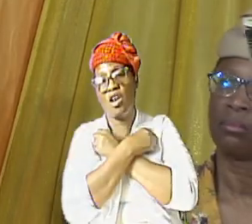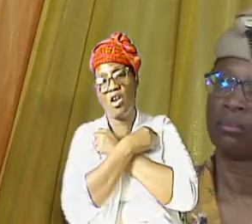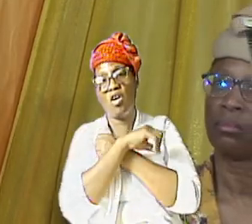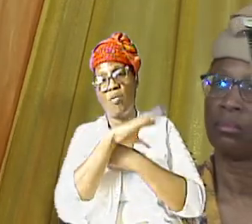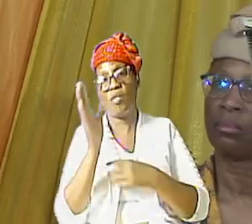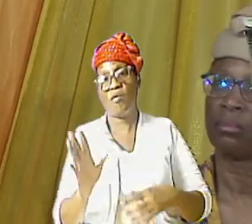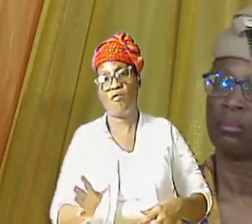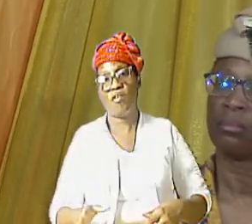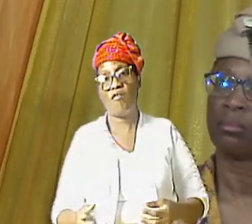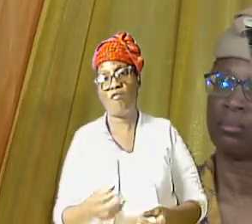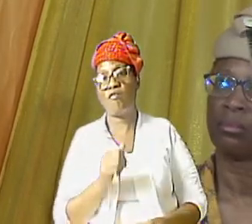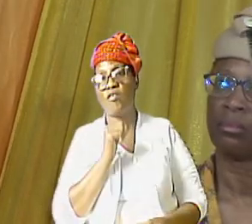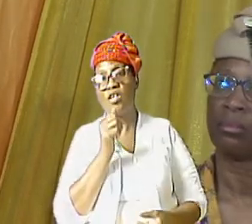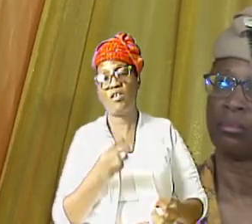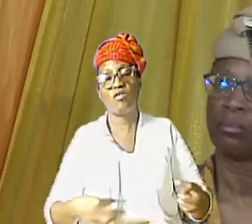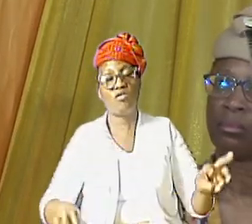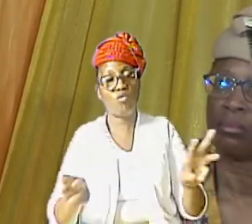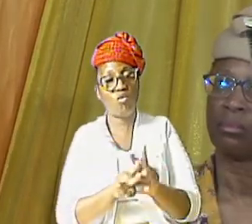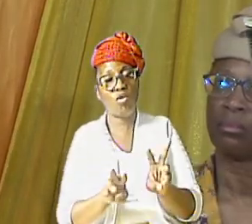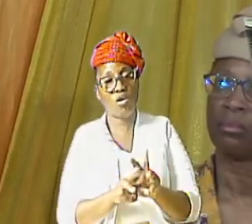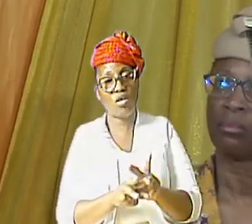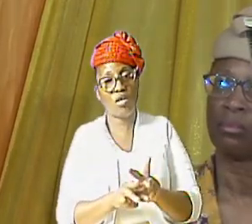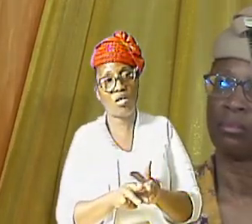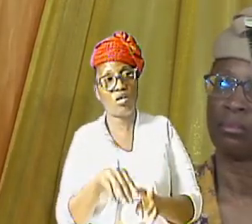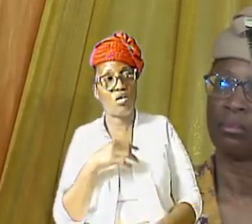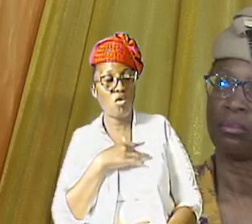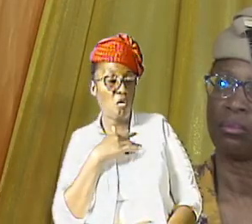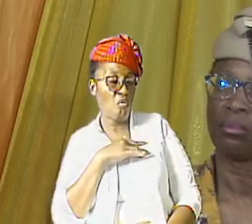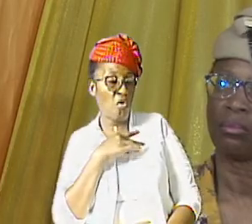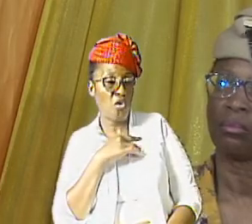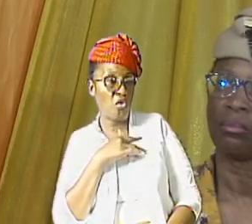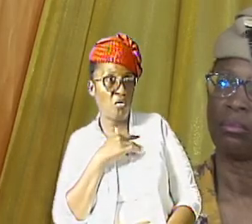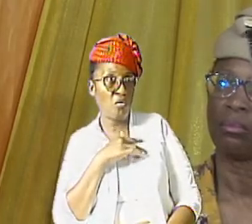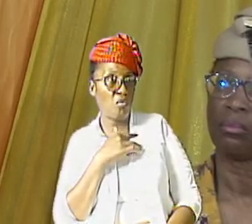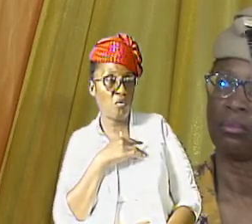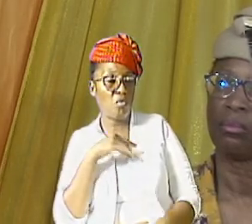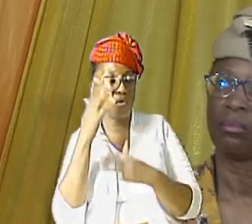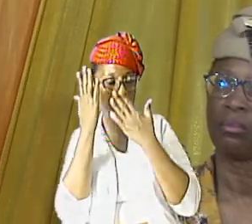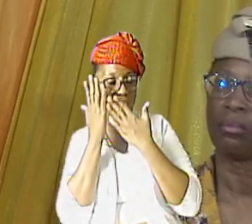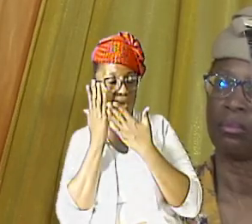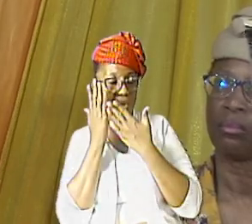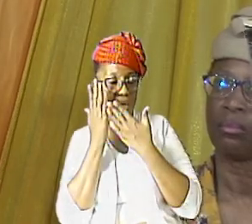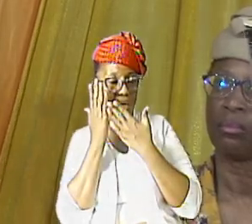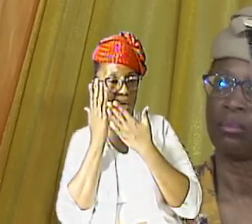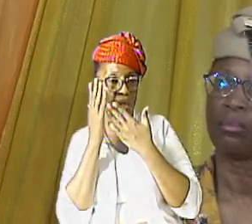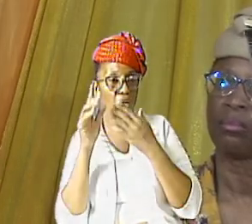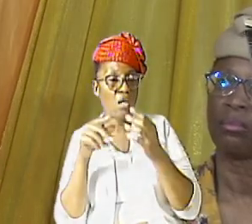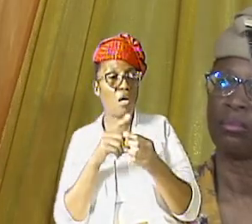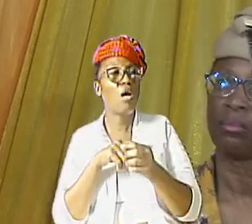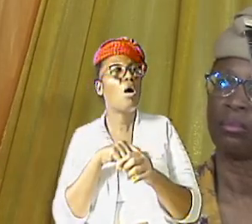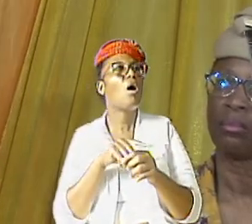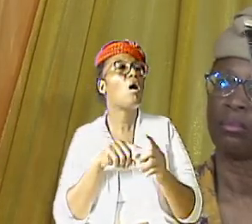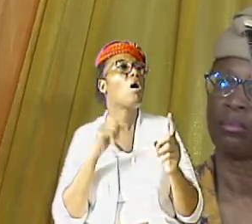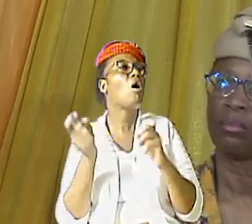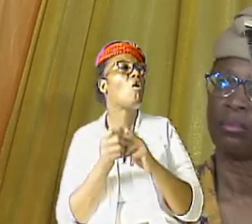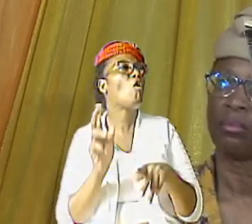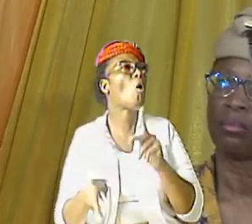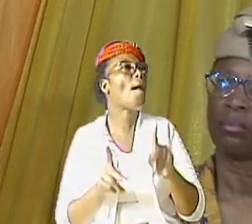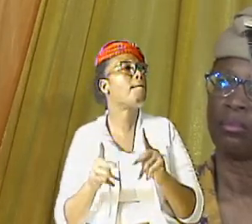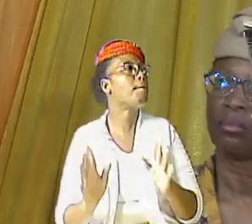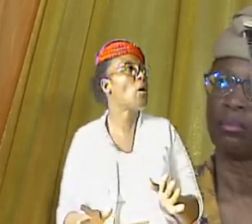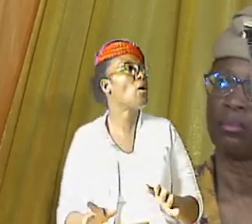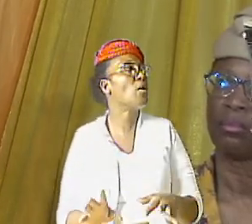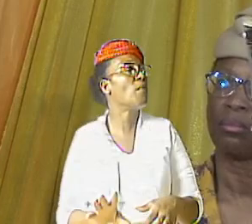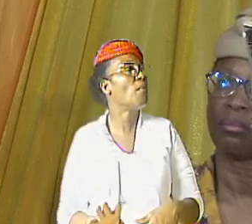feeling unworthy, unlike, unappreciated. I was just dumb. But while I was around people, and that is why when I see people always happy and everything, you really